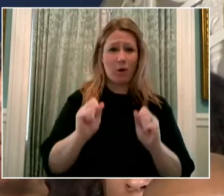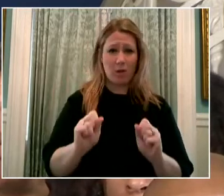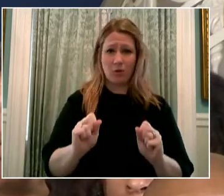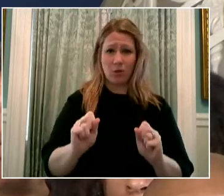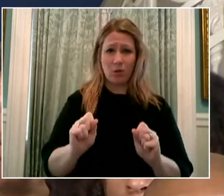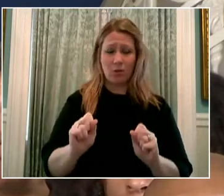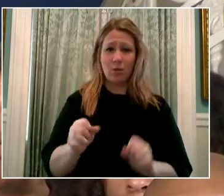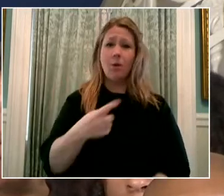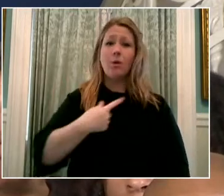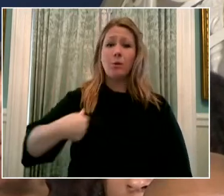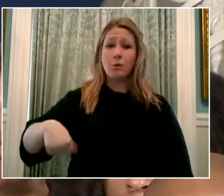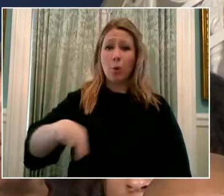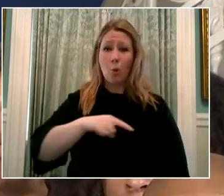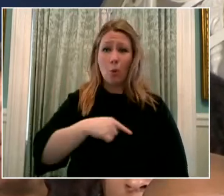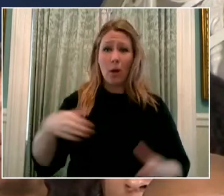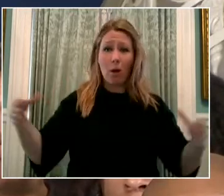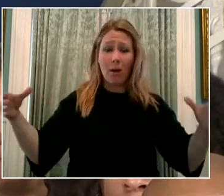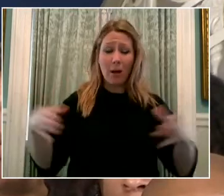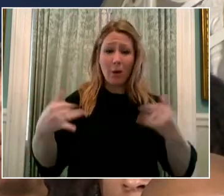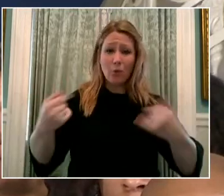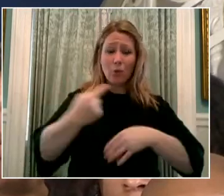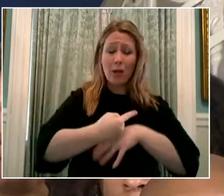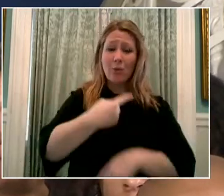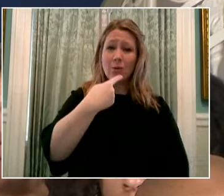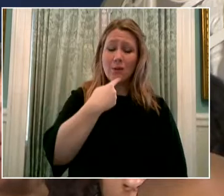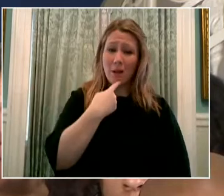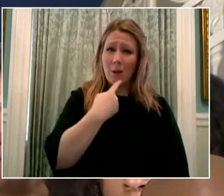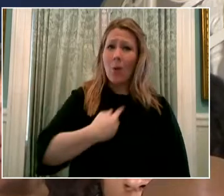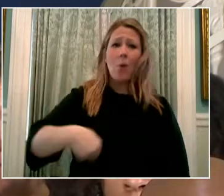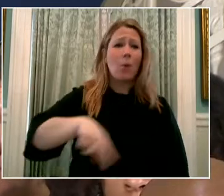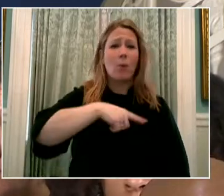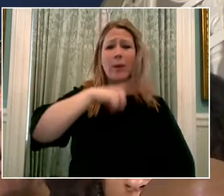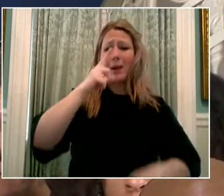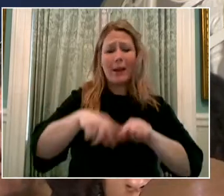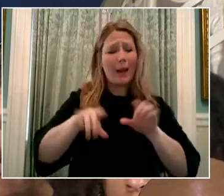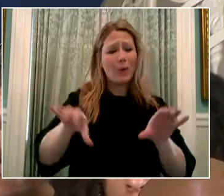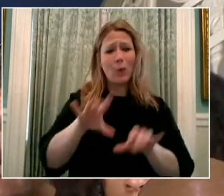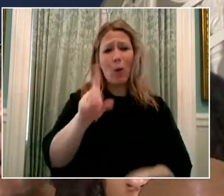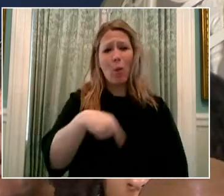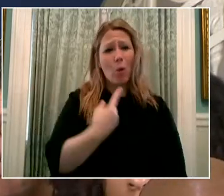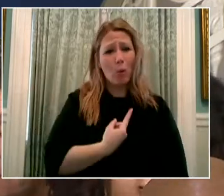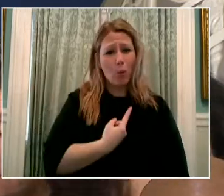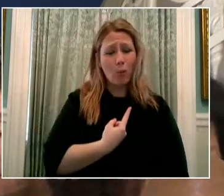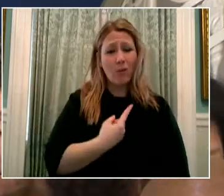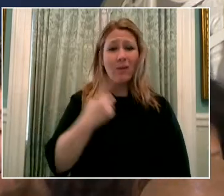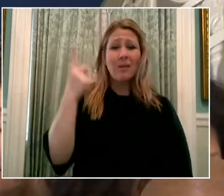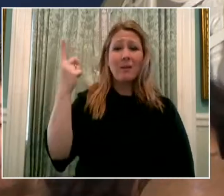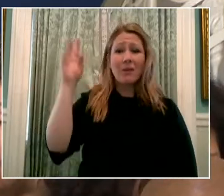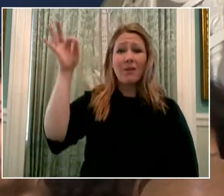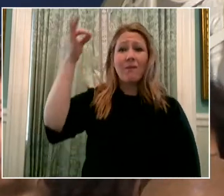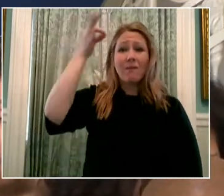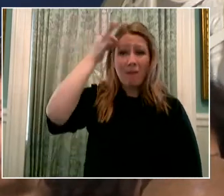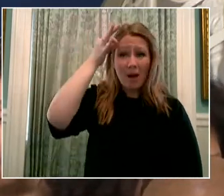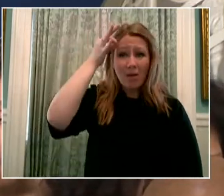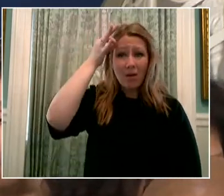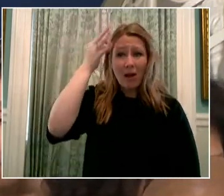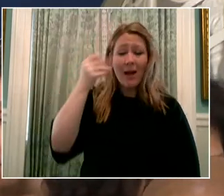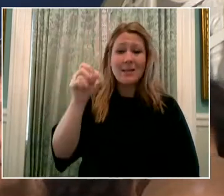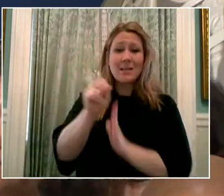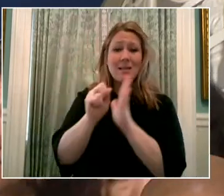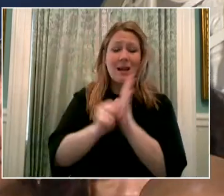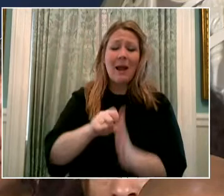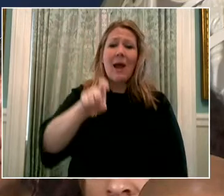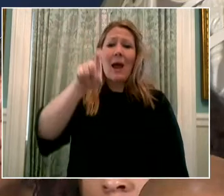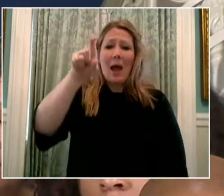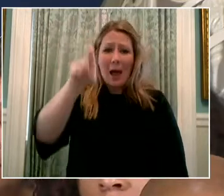that the federal administration must do and has to do their part. They need to use every tool